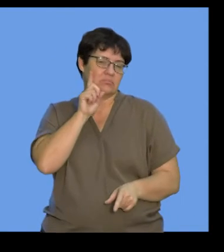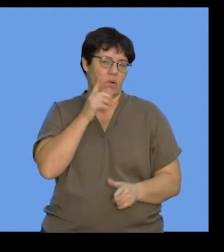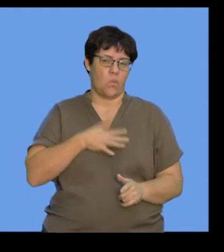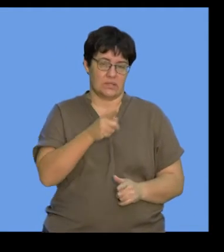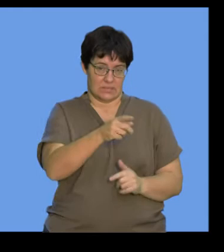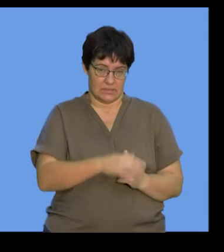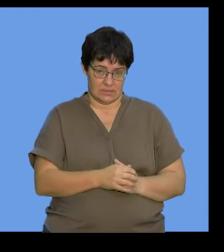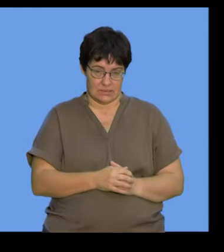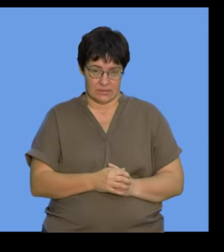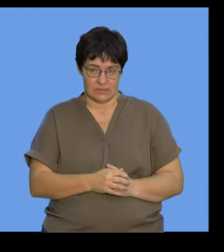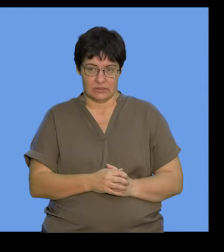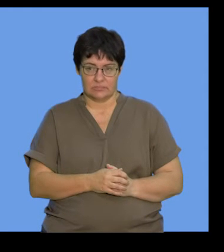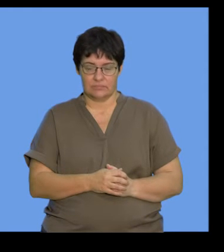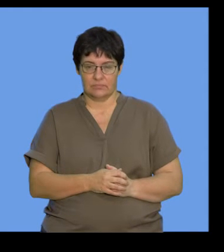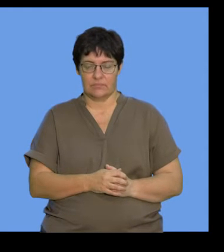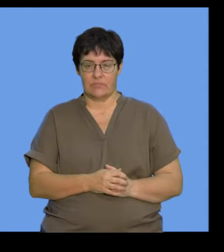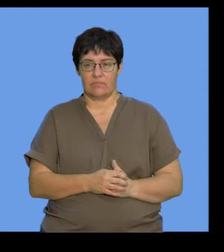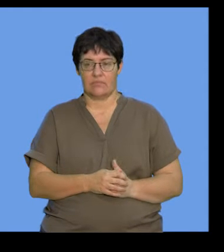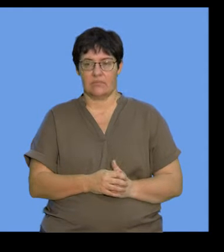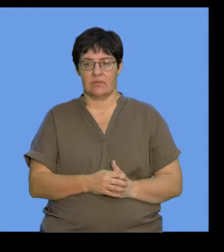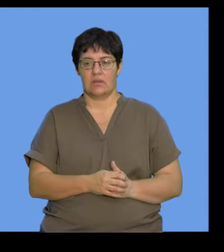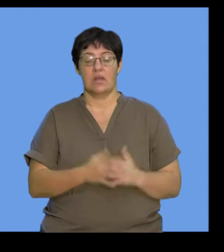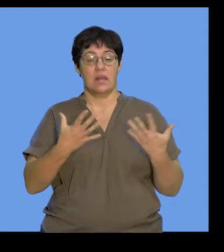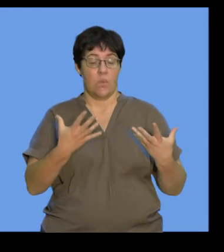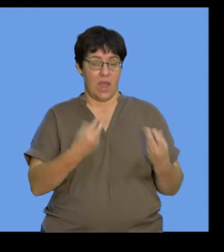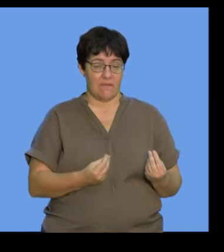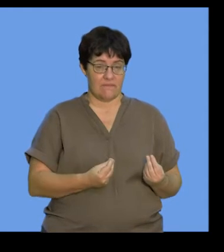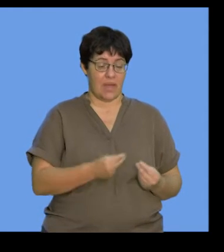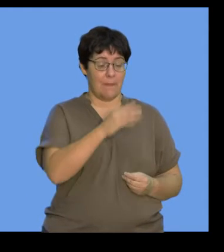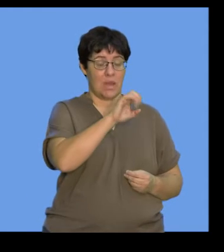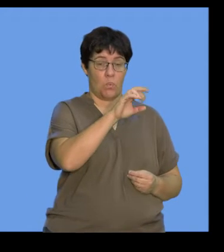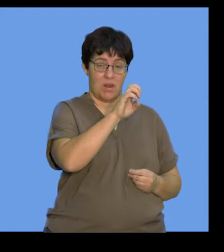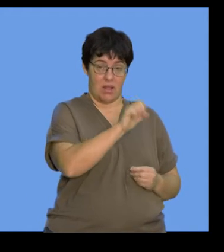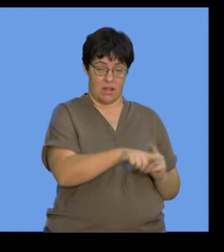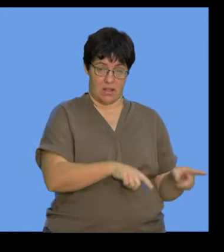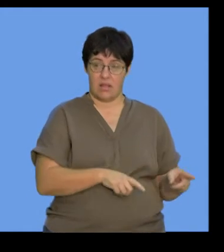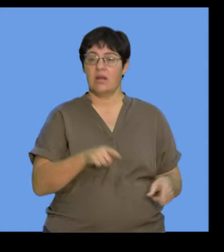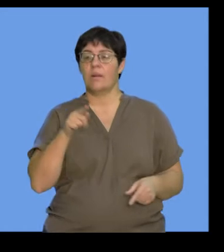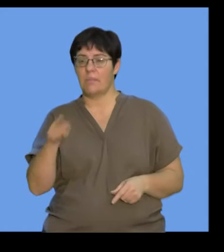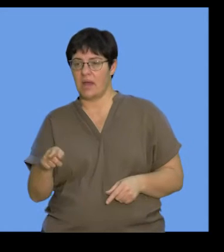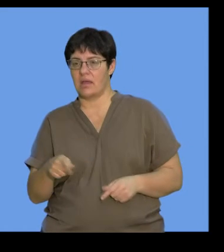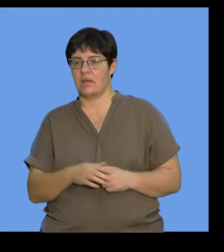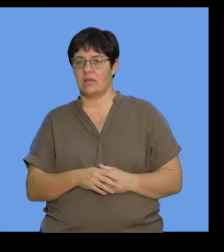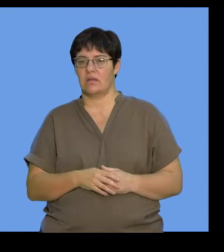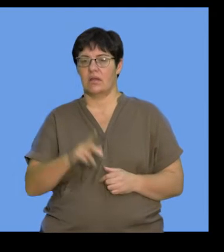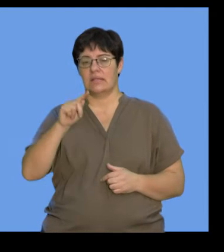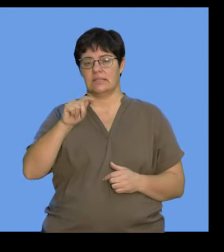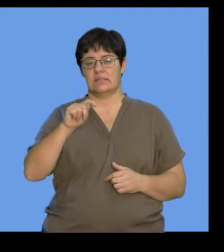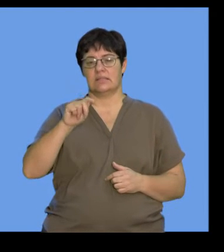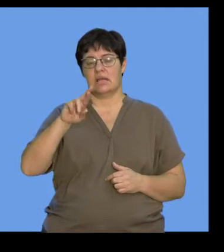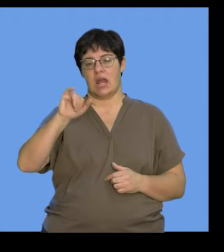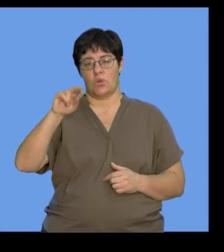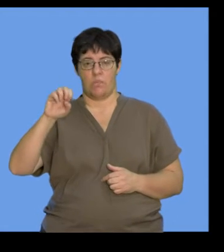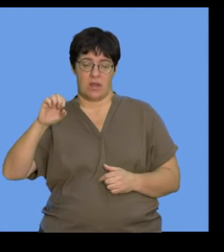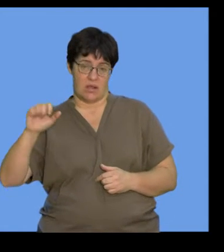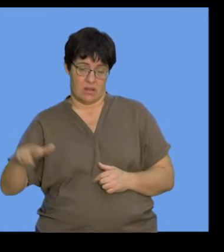I'm trying to test from you. The other one is, I'm having here a binomial multiplied by